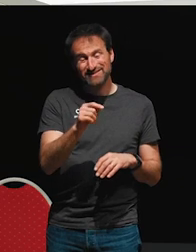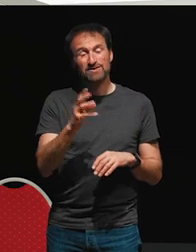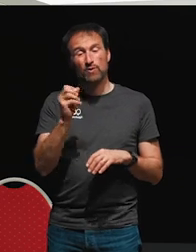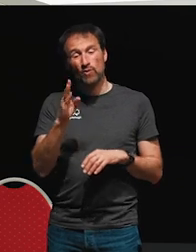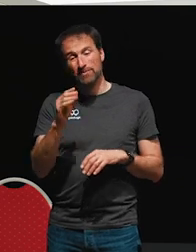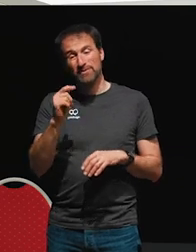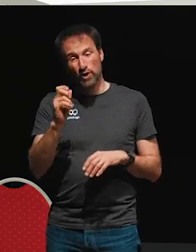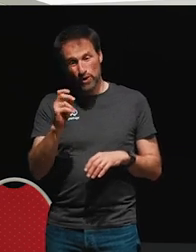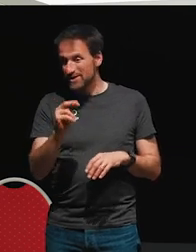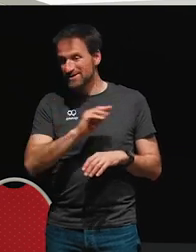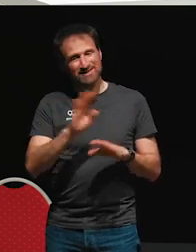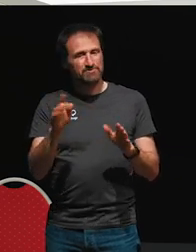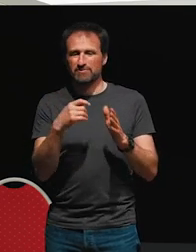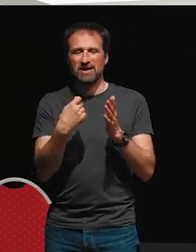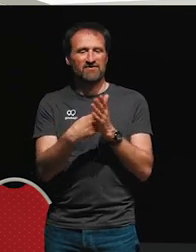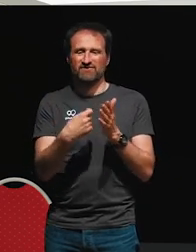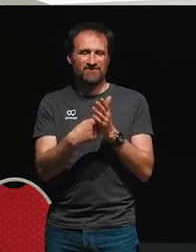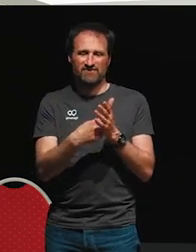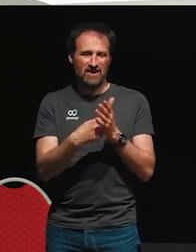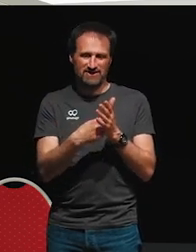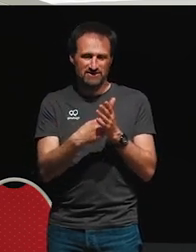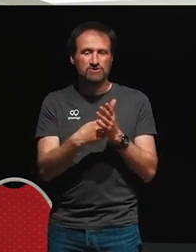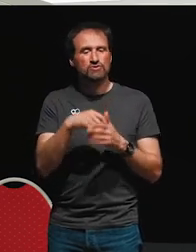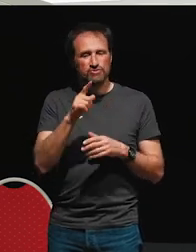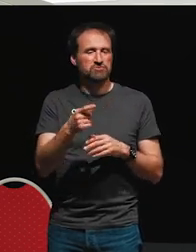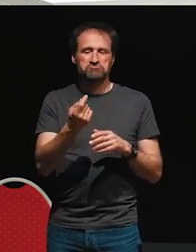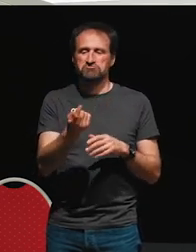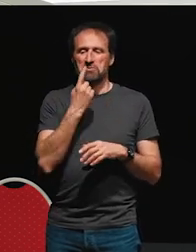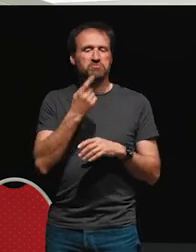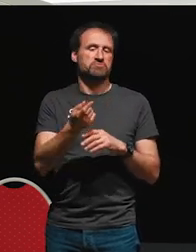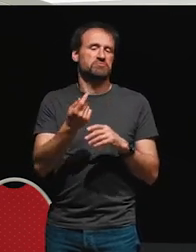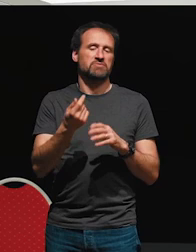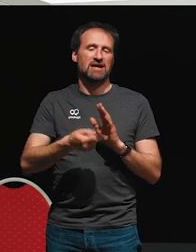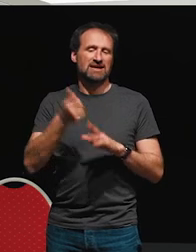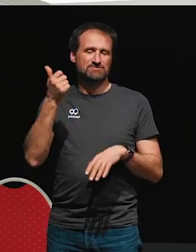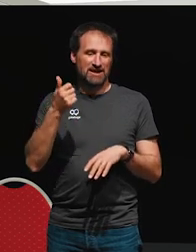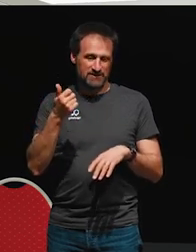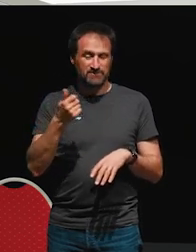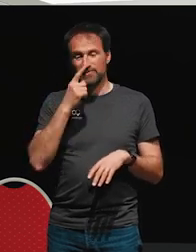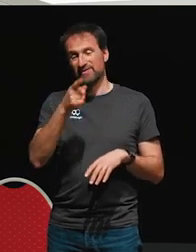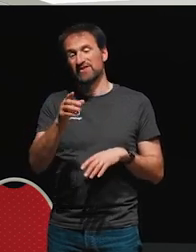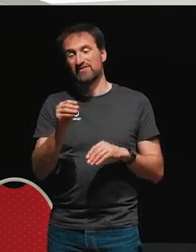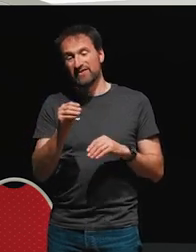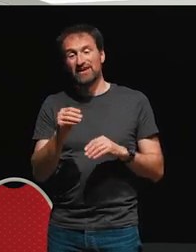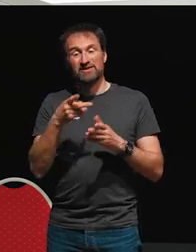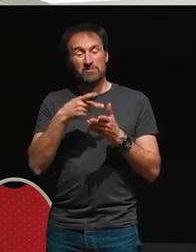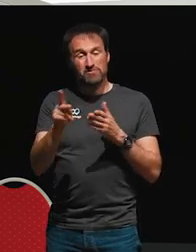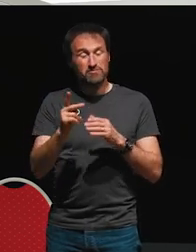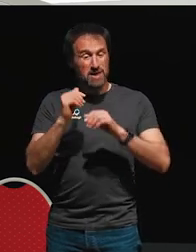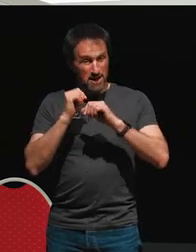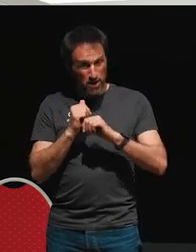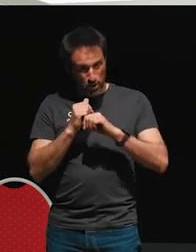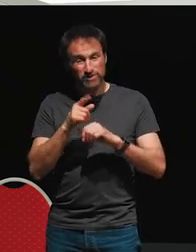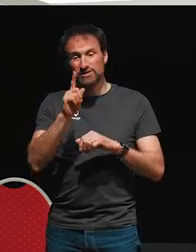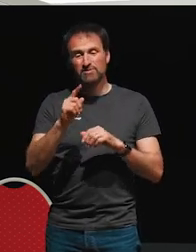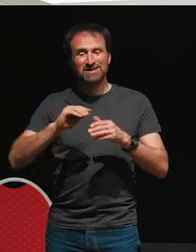it will say the JSON Web Token is expired. If you use one of which you change something in the payload, so and the signature doesn't match, it will tell you the